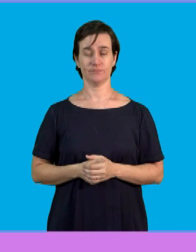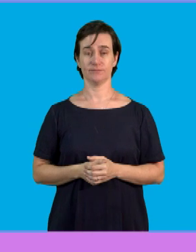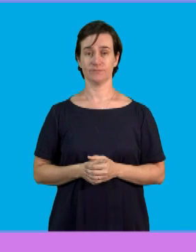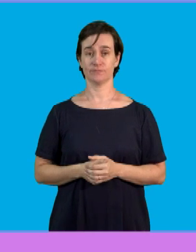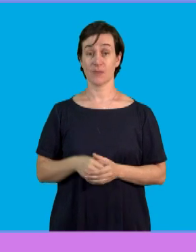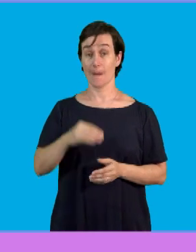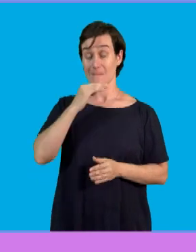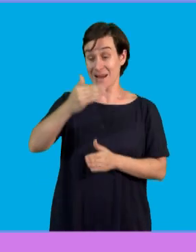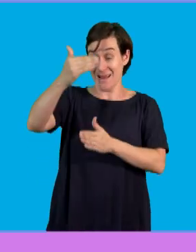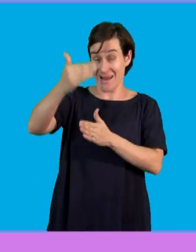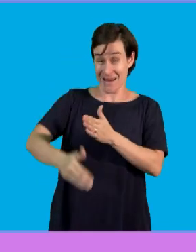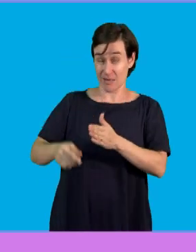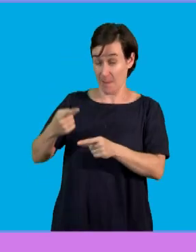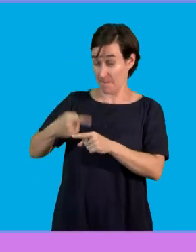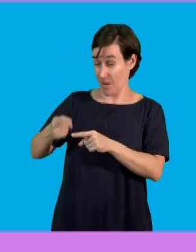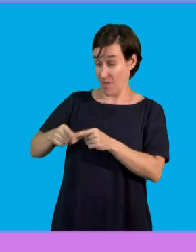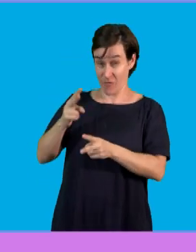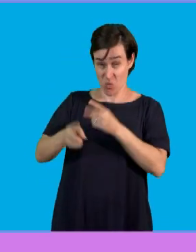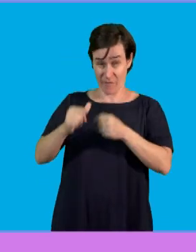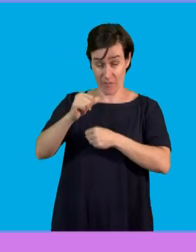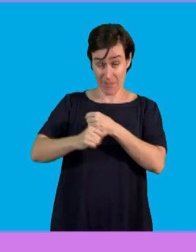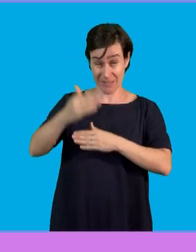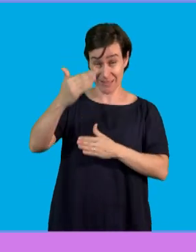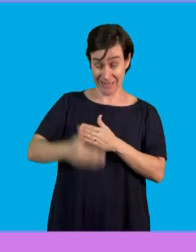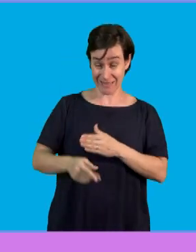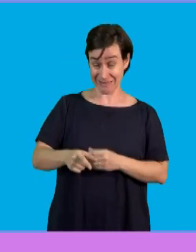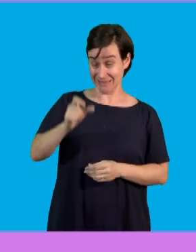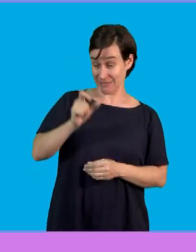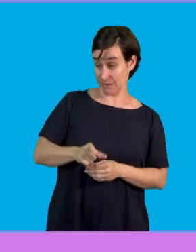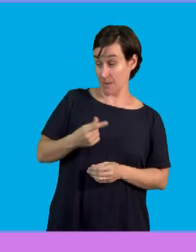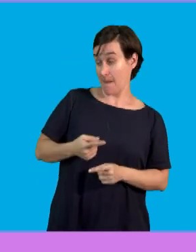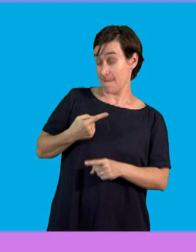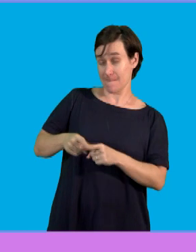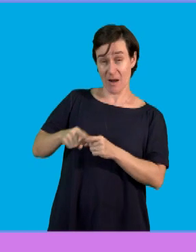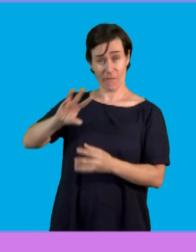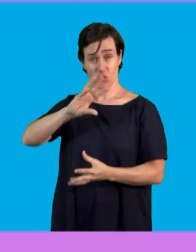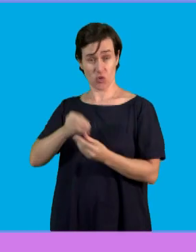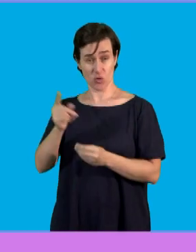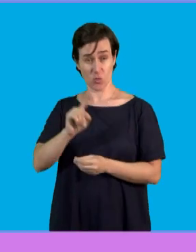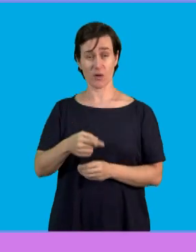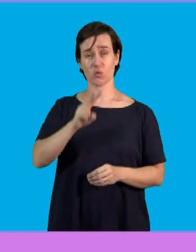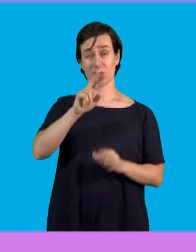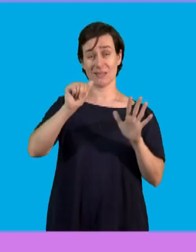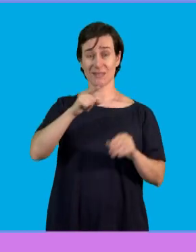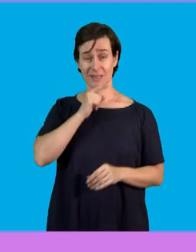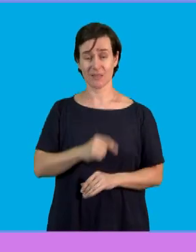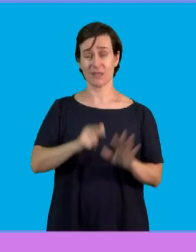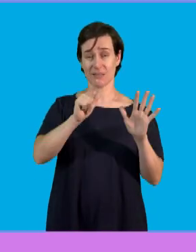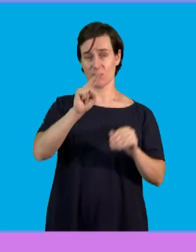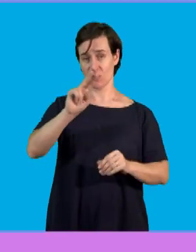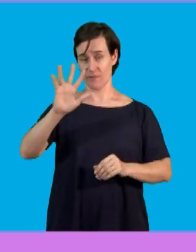26,725, meaning by the end of this period, this person would pay back a total amount of